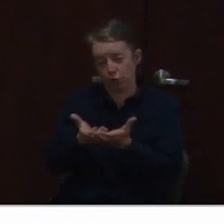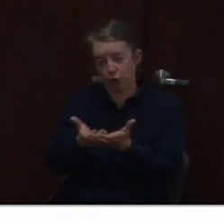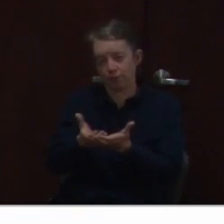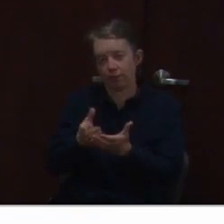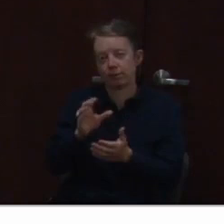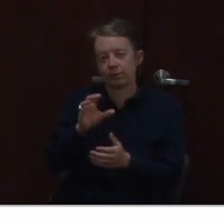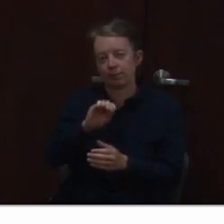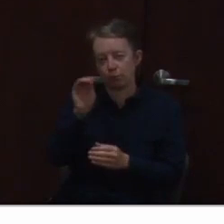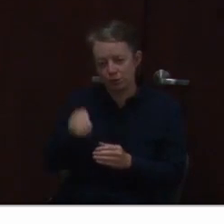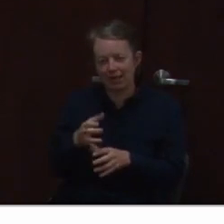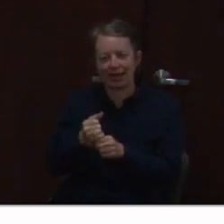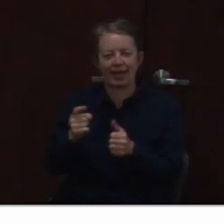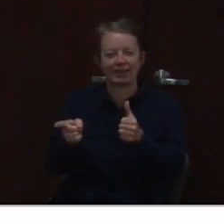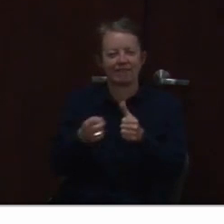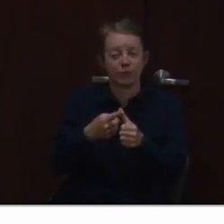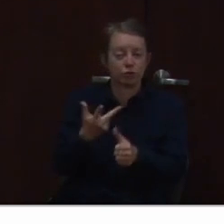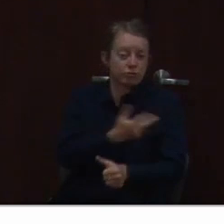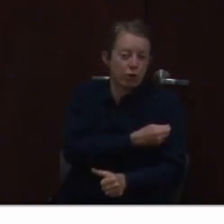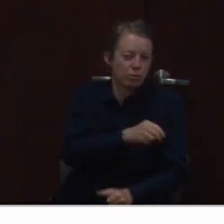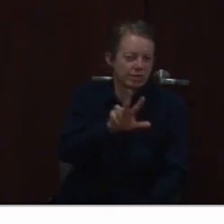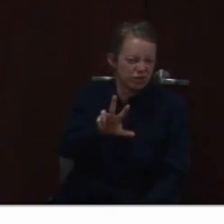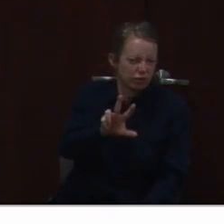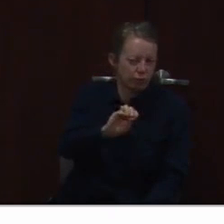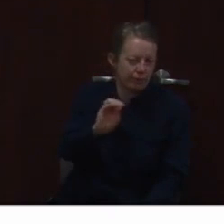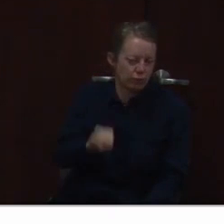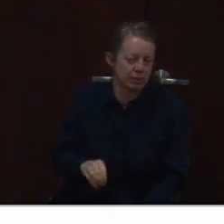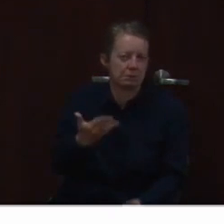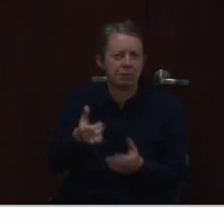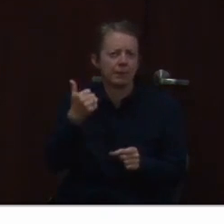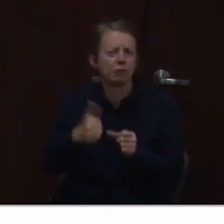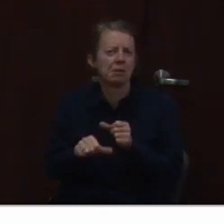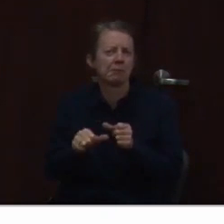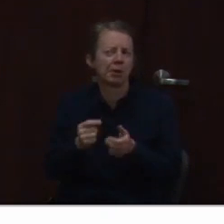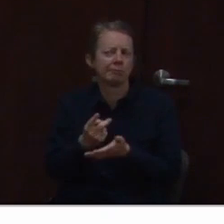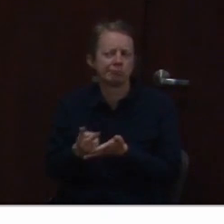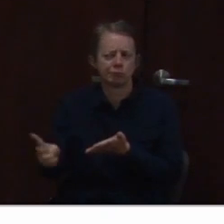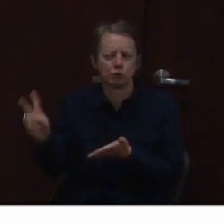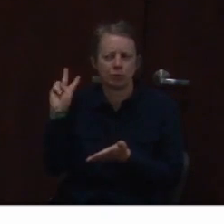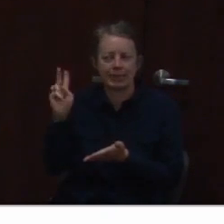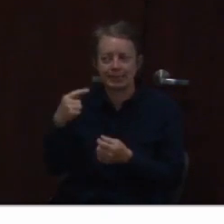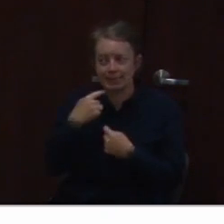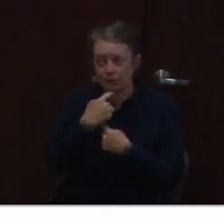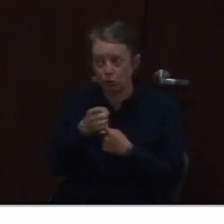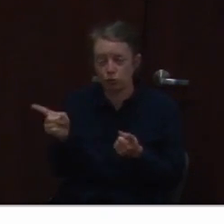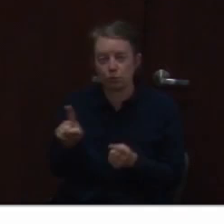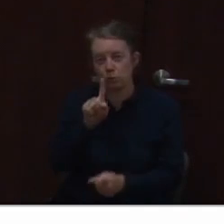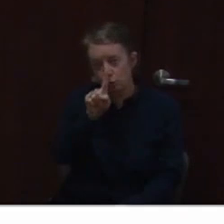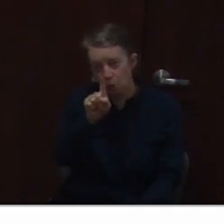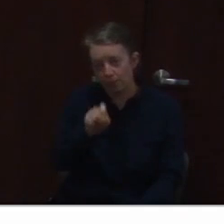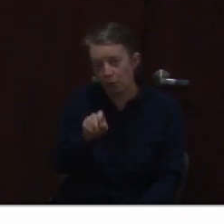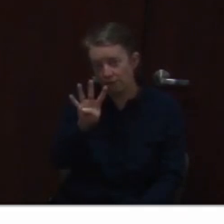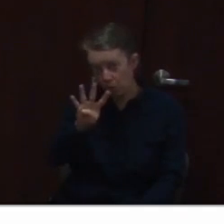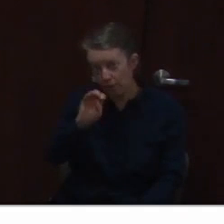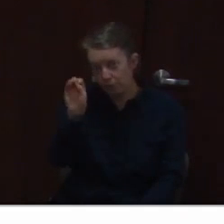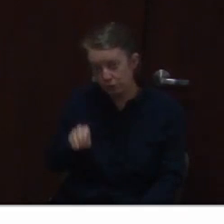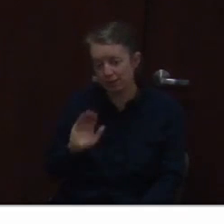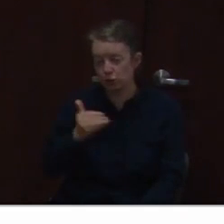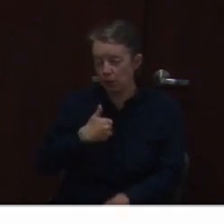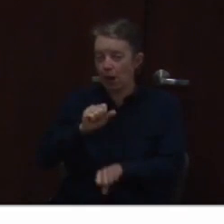Latinx receiving first dose is 3%. You might remember a couple weeks ago when I reported this, it was 1.4%. So our equity